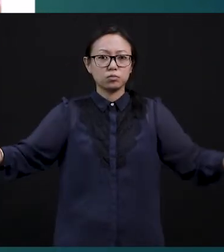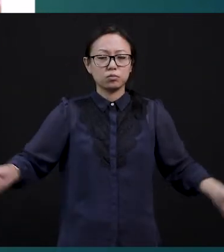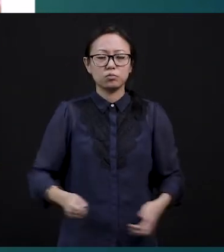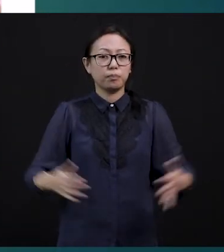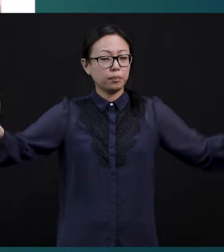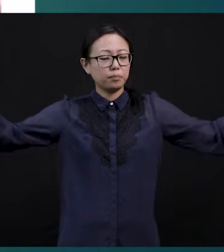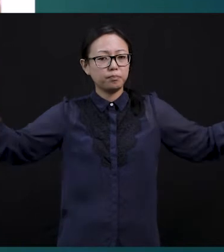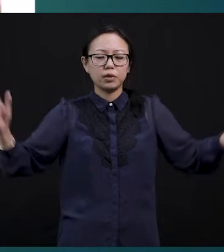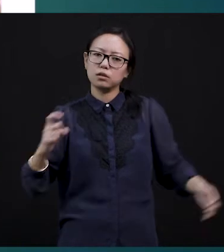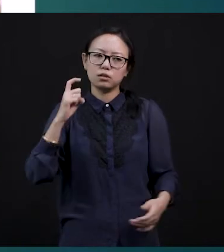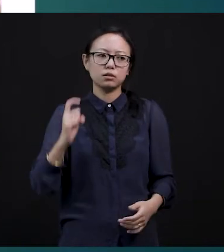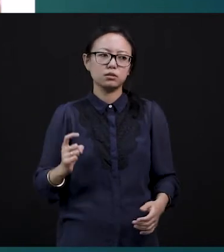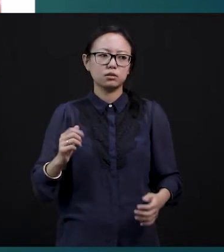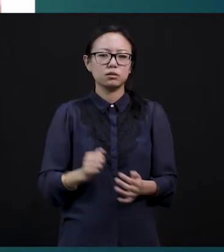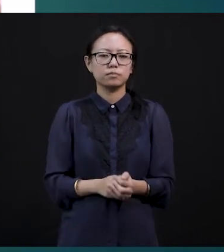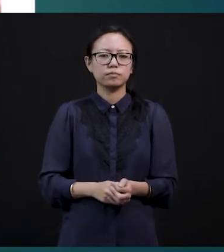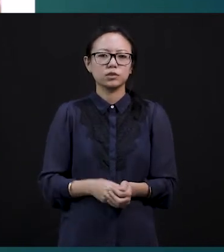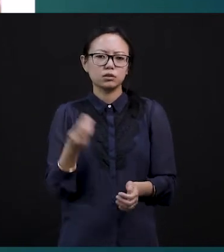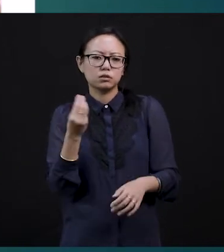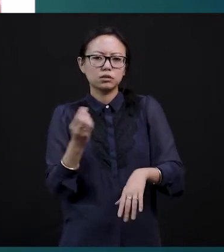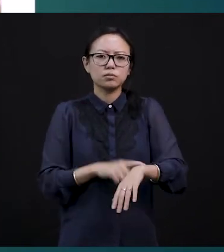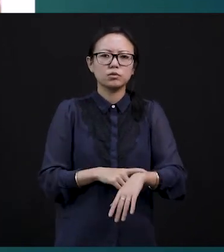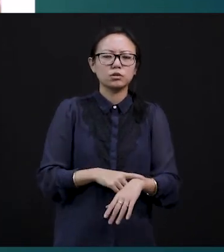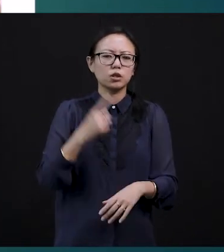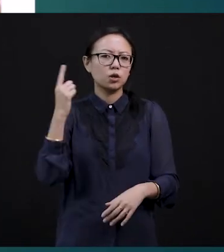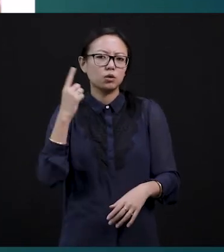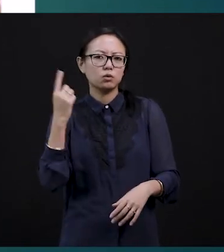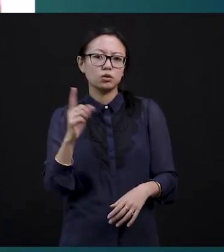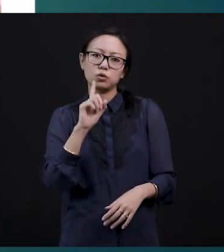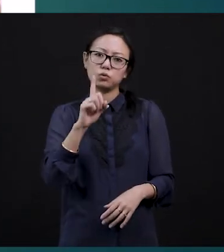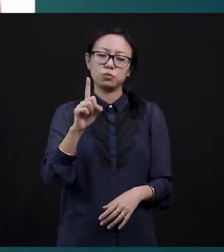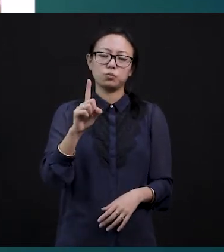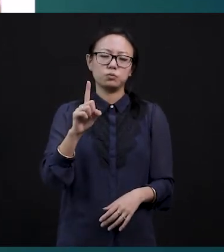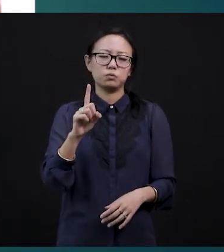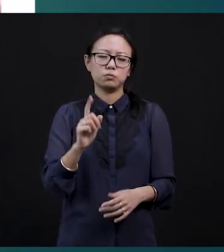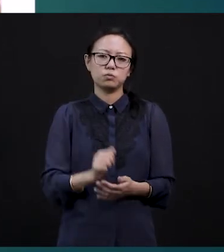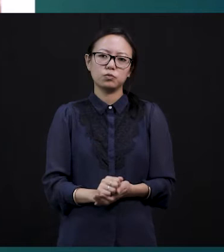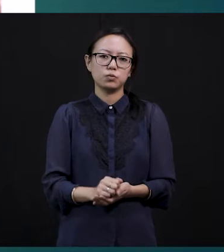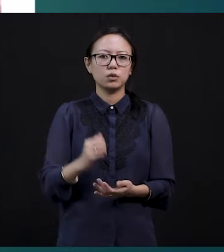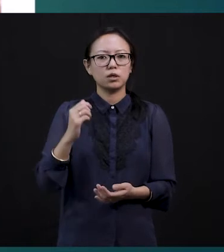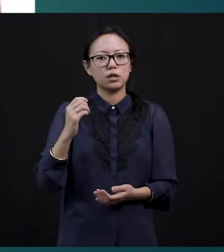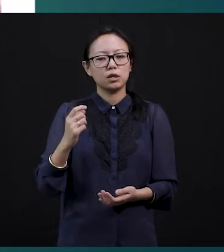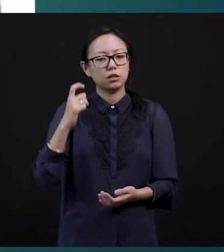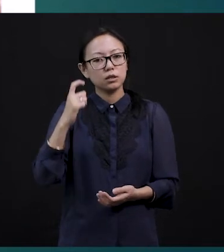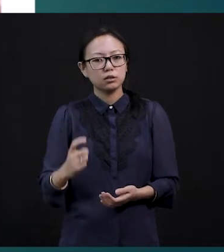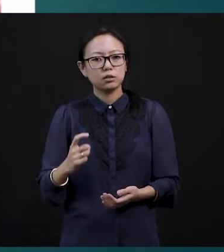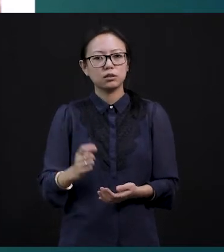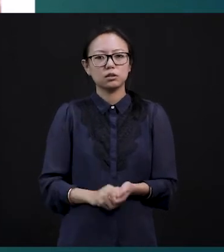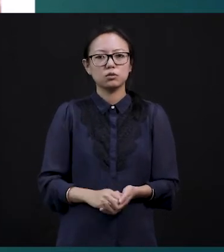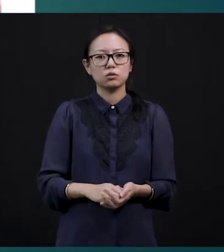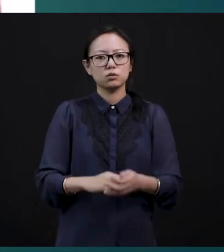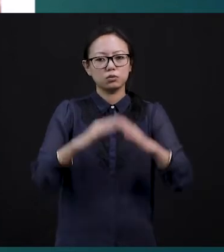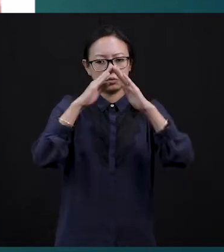when you just have to buy one thing. That's the time that you go in a nearby market and you buy. But there